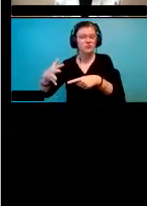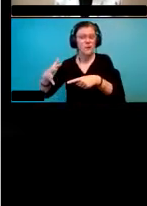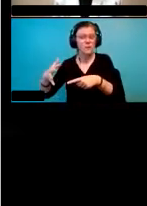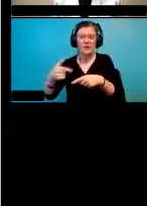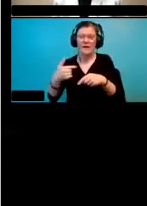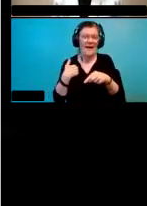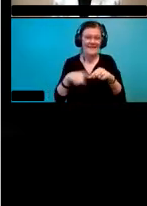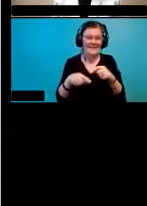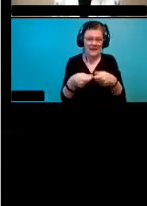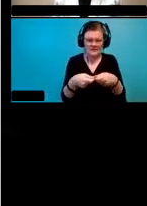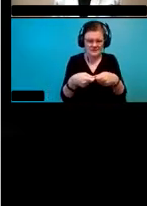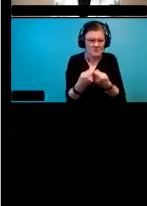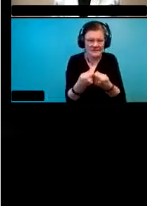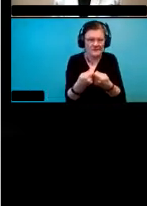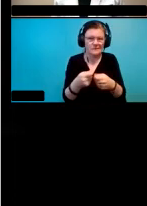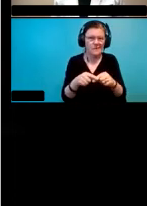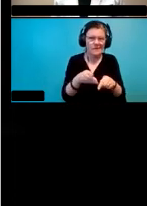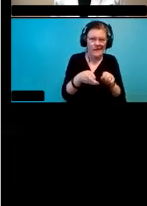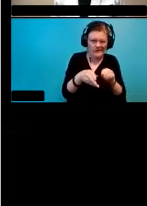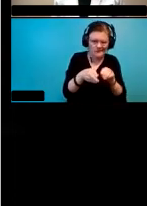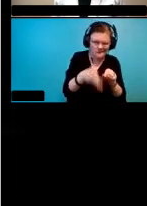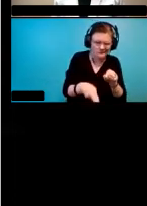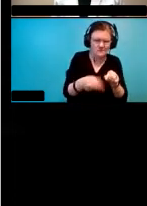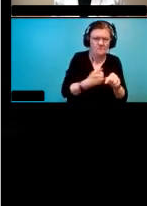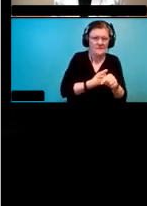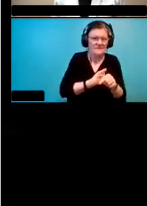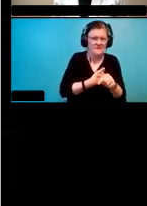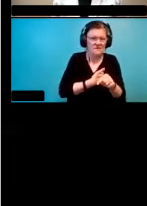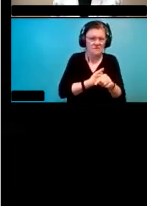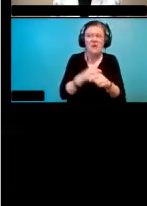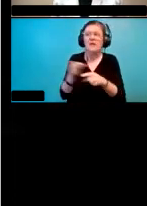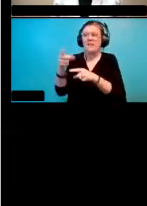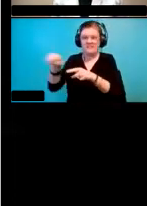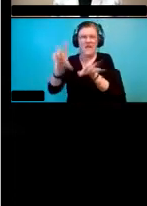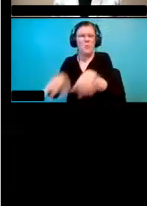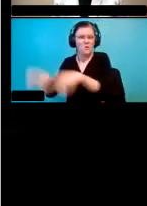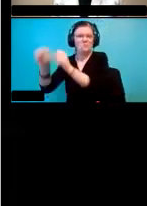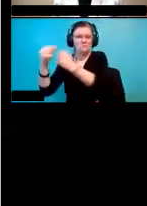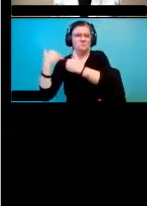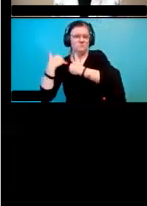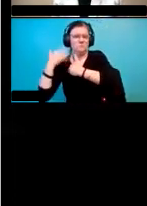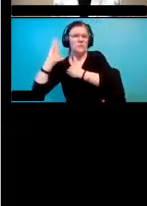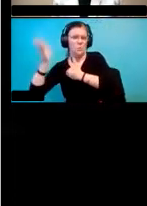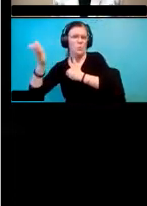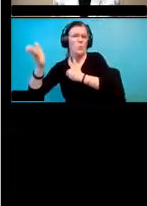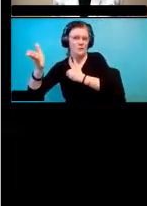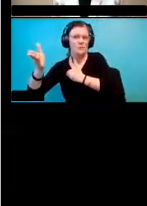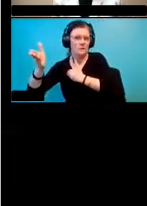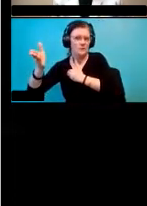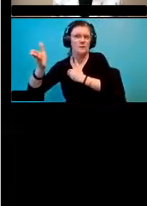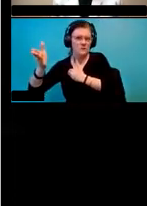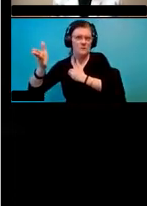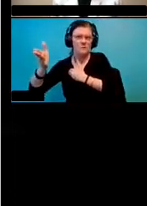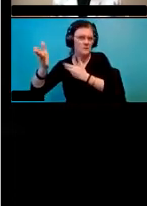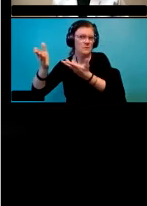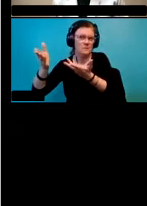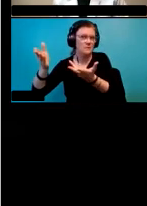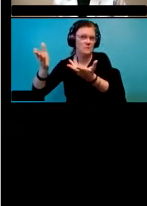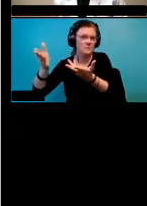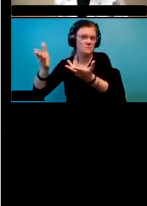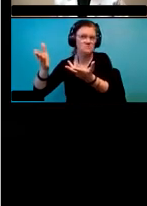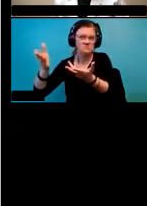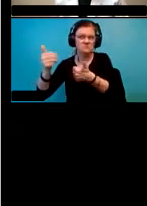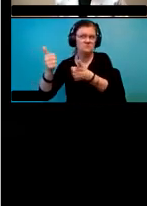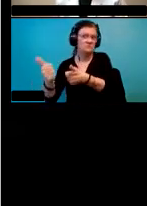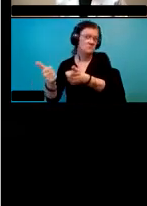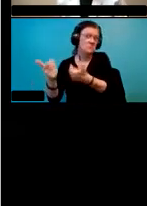pills, or managing all of those dosing times and how you set them up is more difficult, you can get them